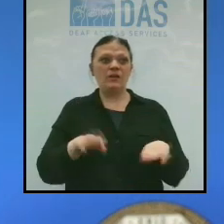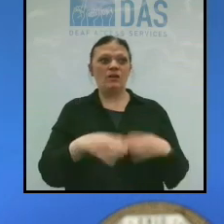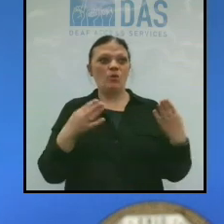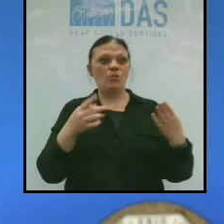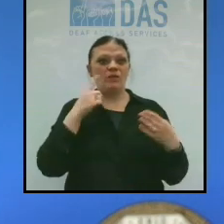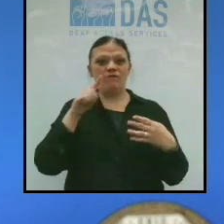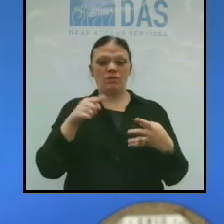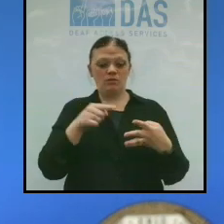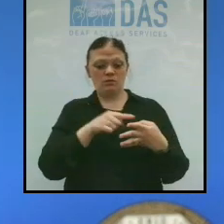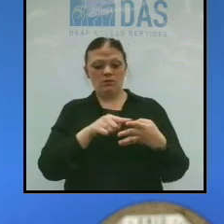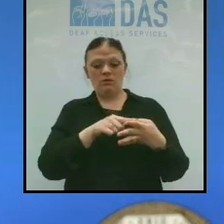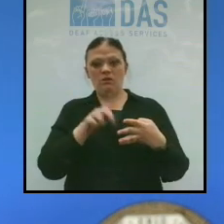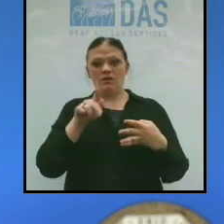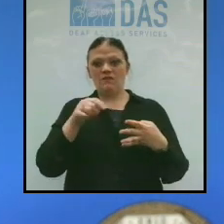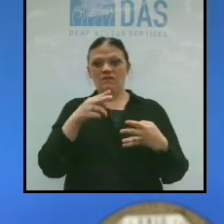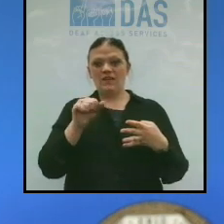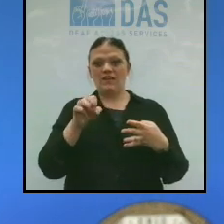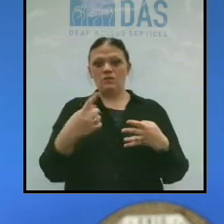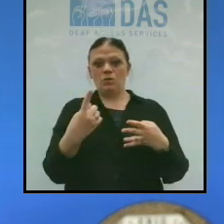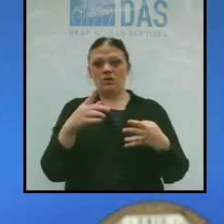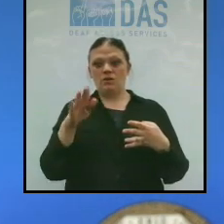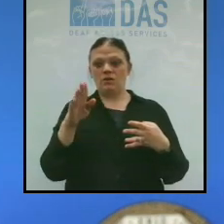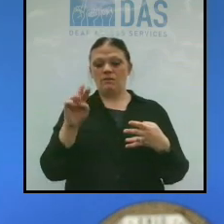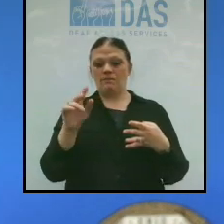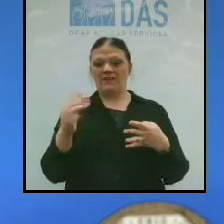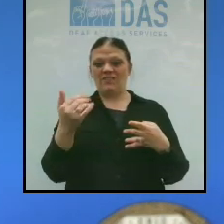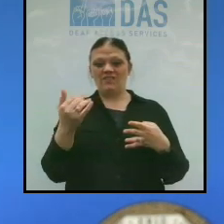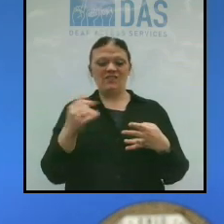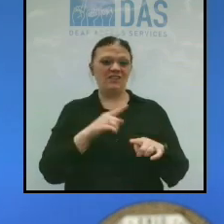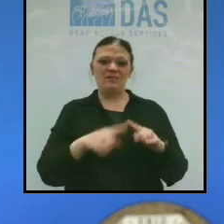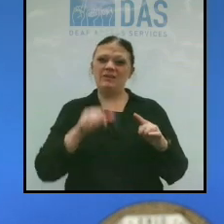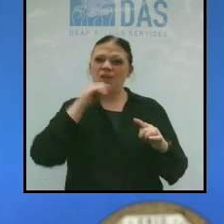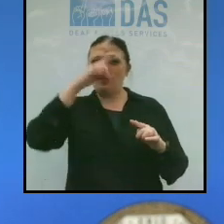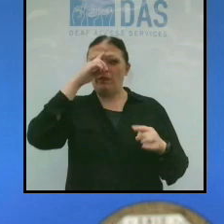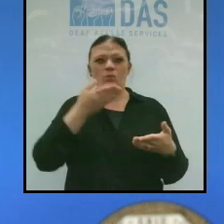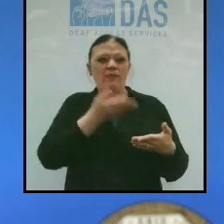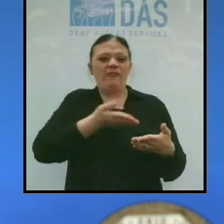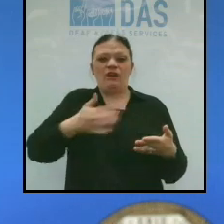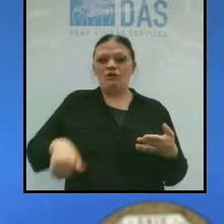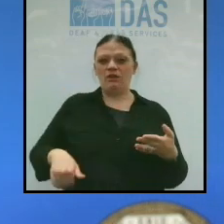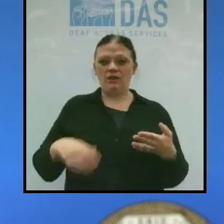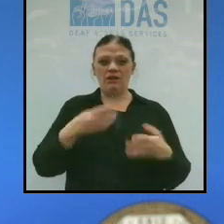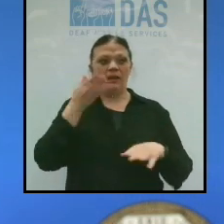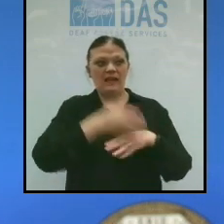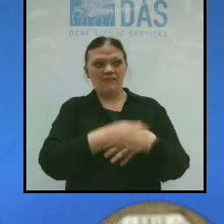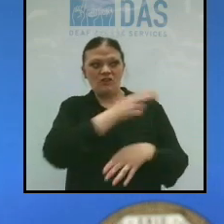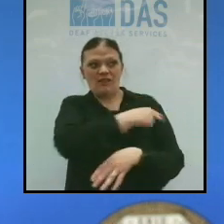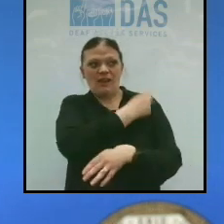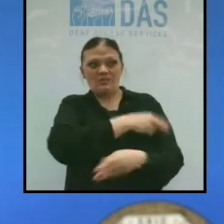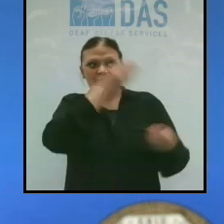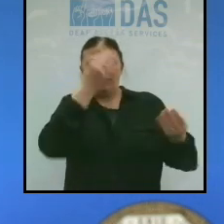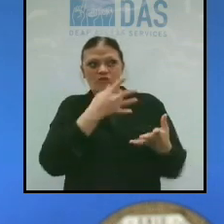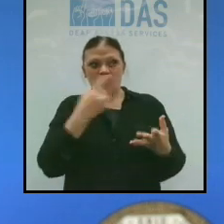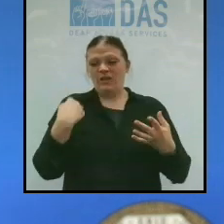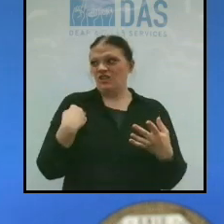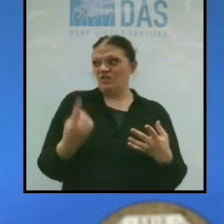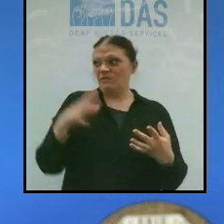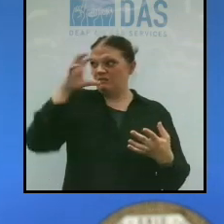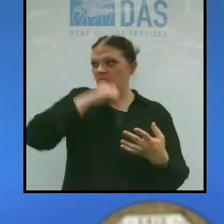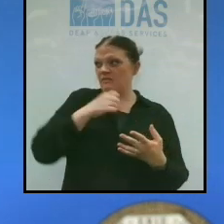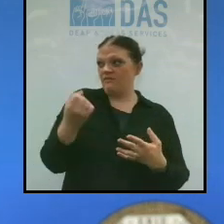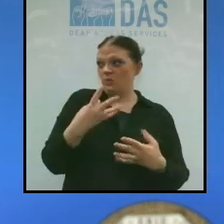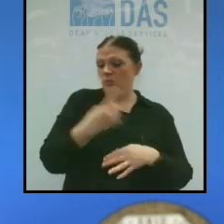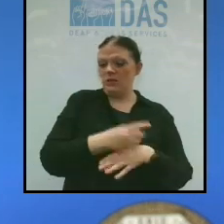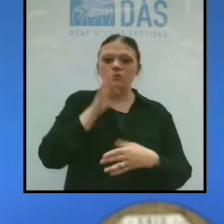for phase 1 on May 15th, but I just don't think we're there yet. And once we get the hospitalization data that we've been missing for the last few days, that'll help us